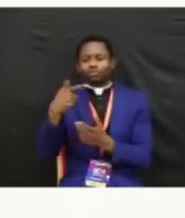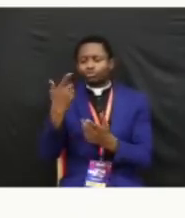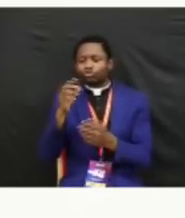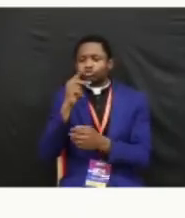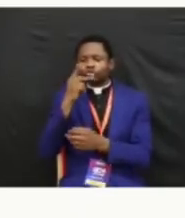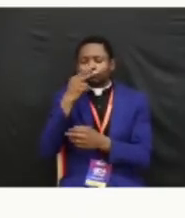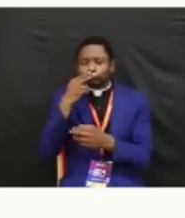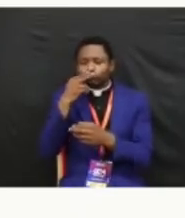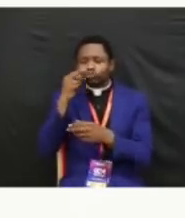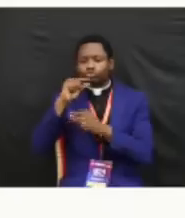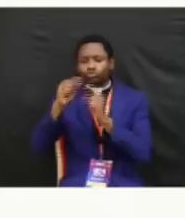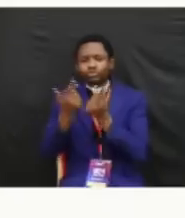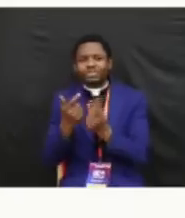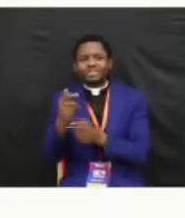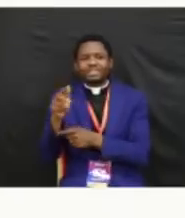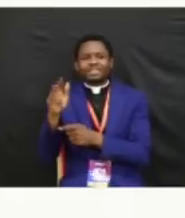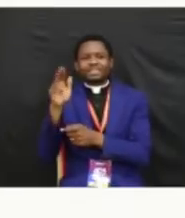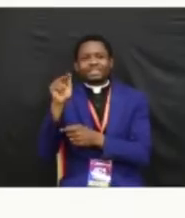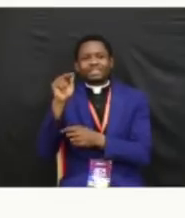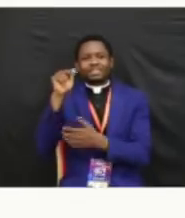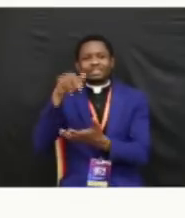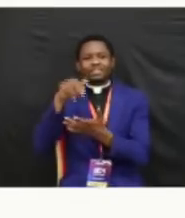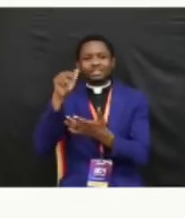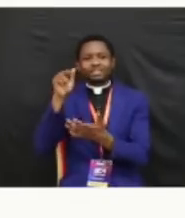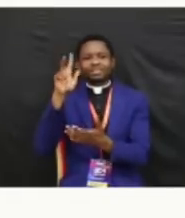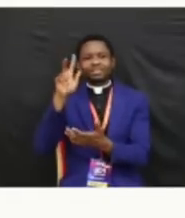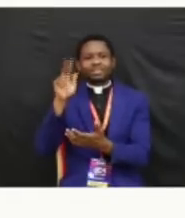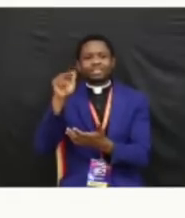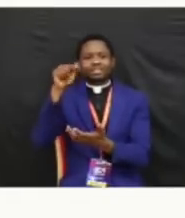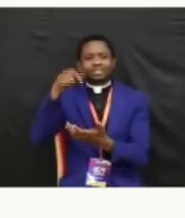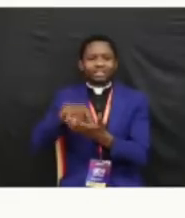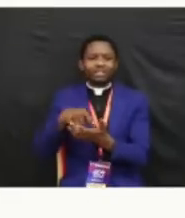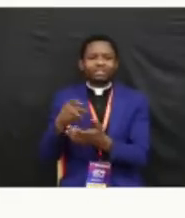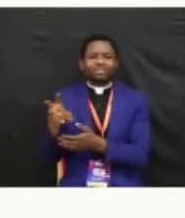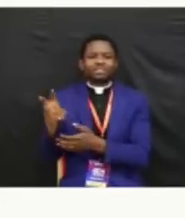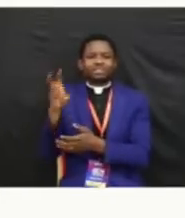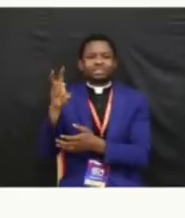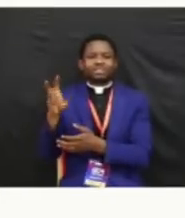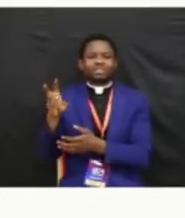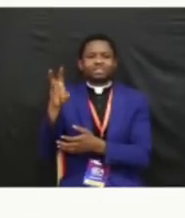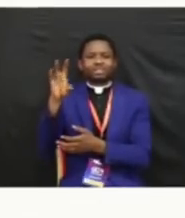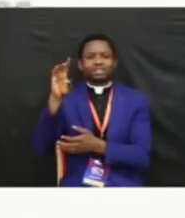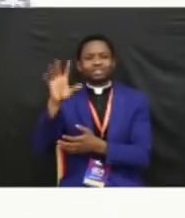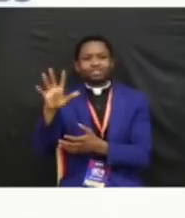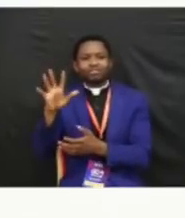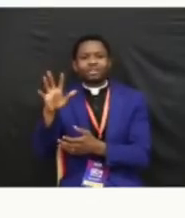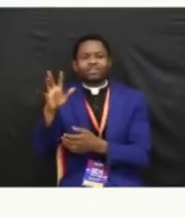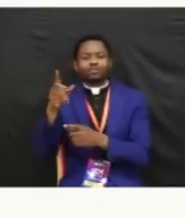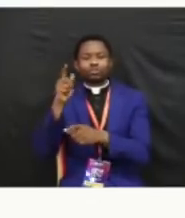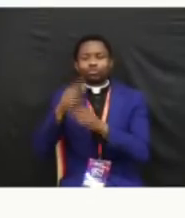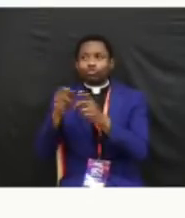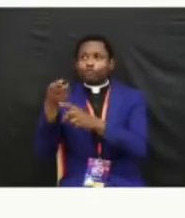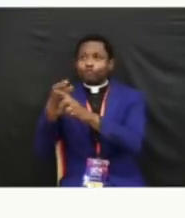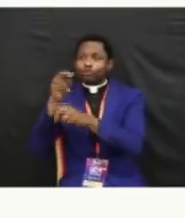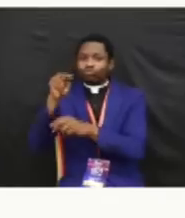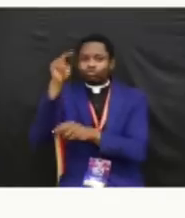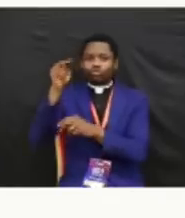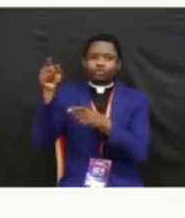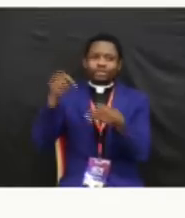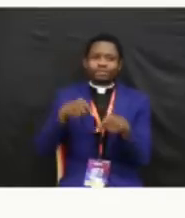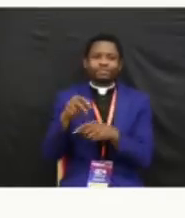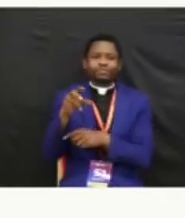not nesters in the south, 1477 African migrants and 286